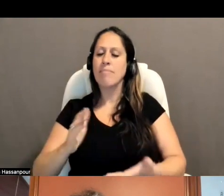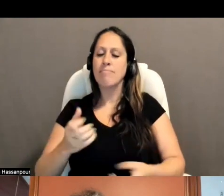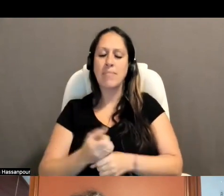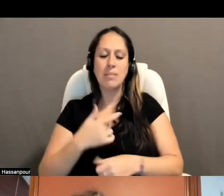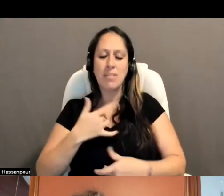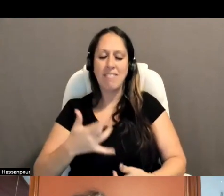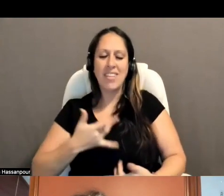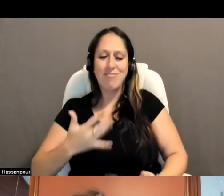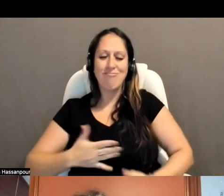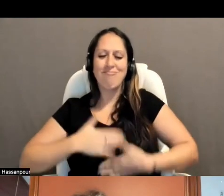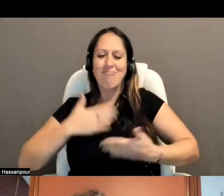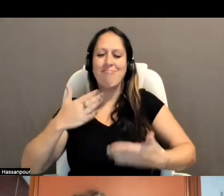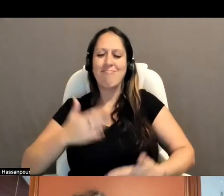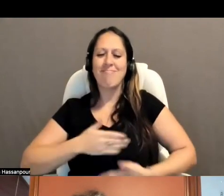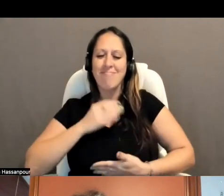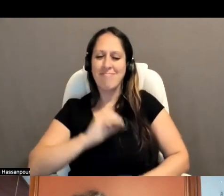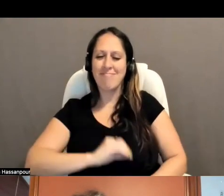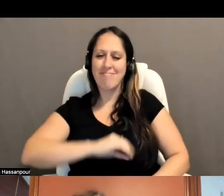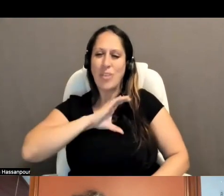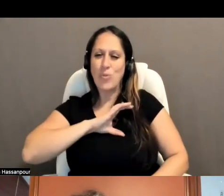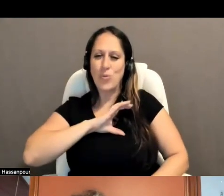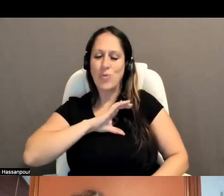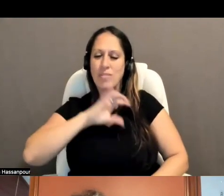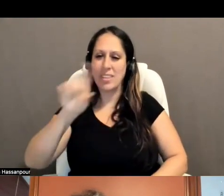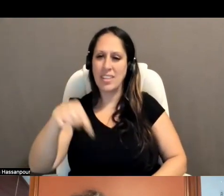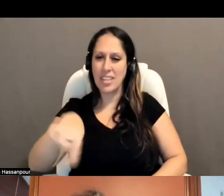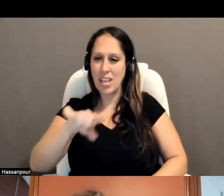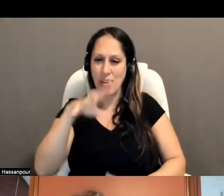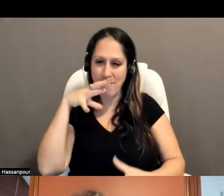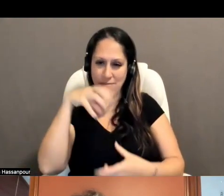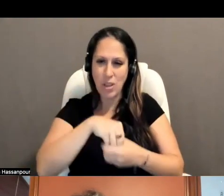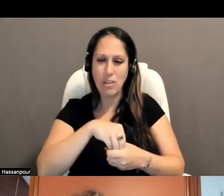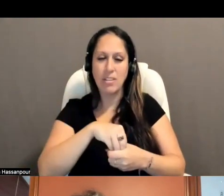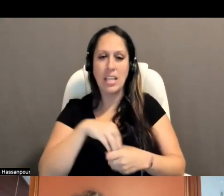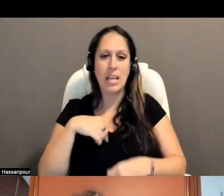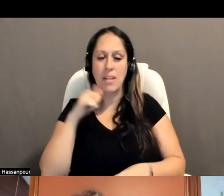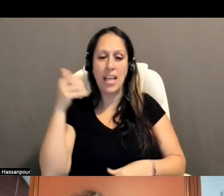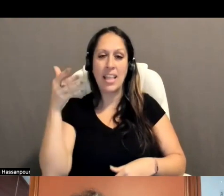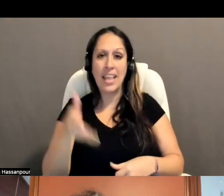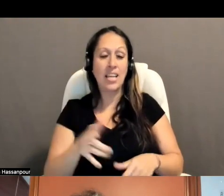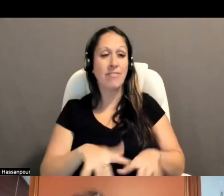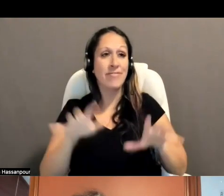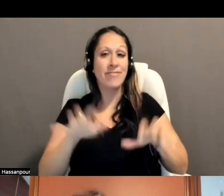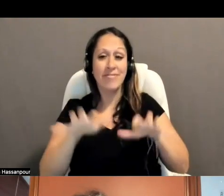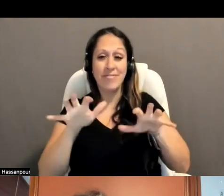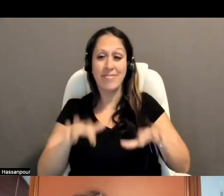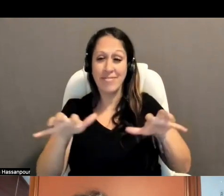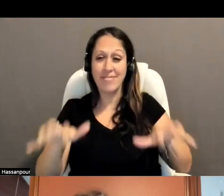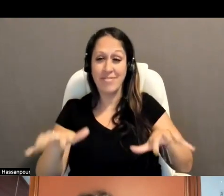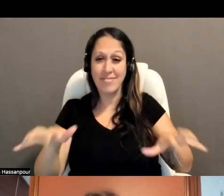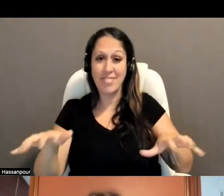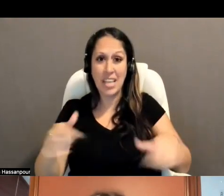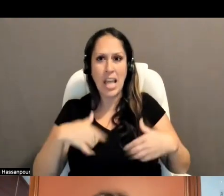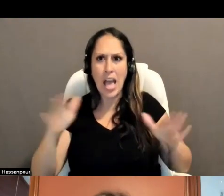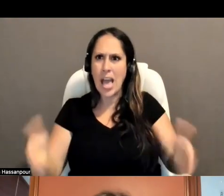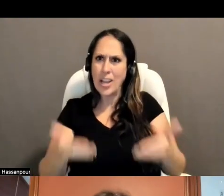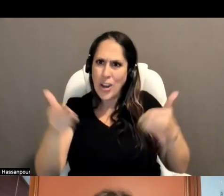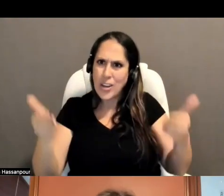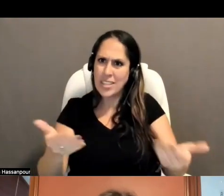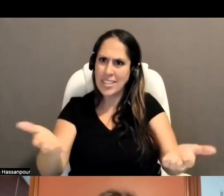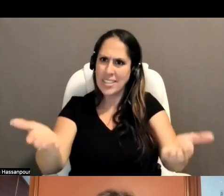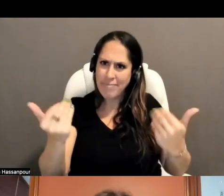joy that they are involved, and I'm just not there just to play. And I encourage them